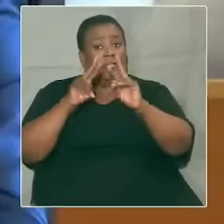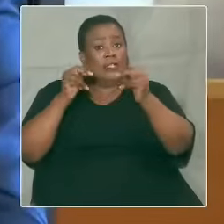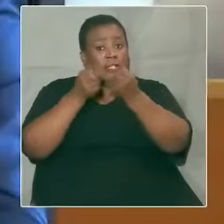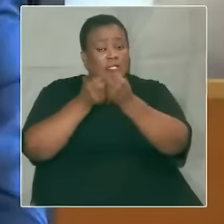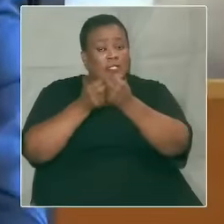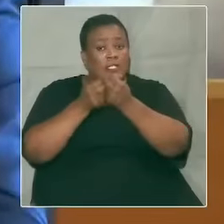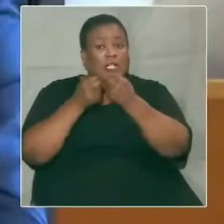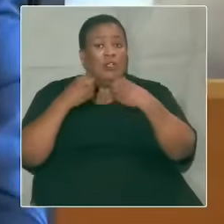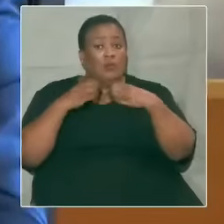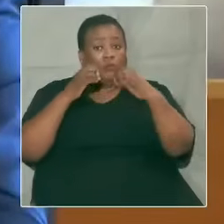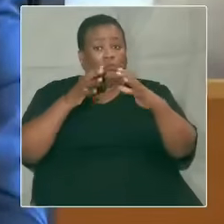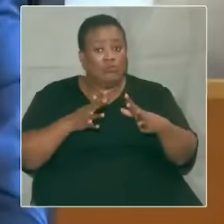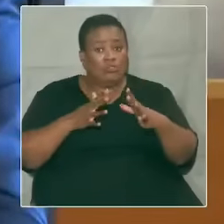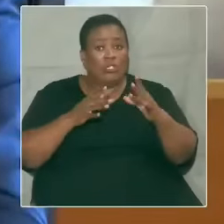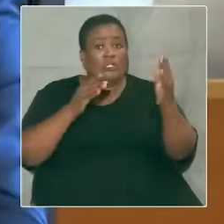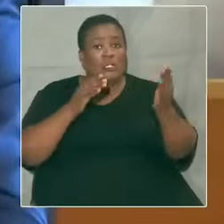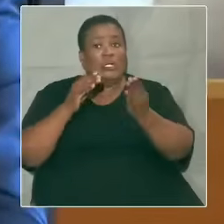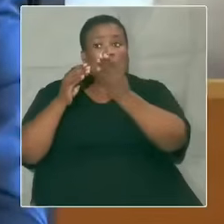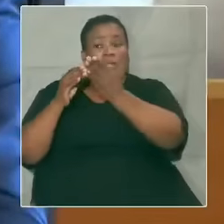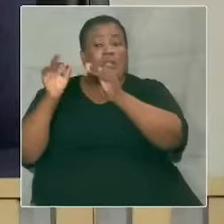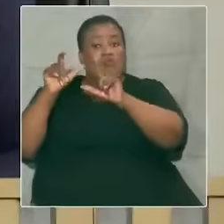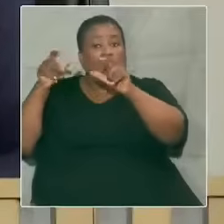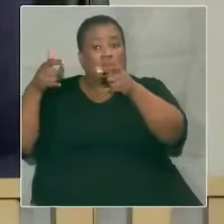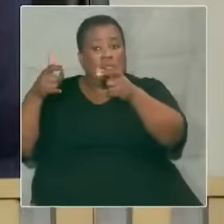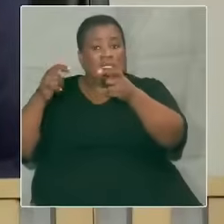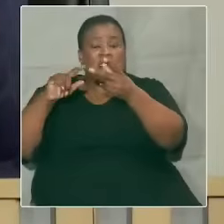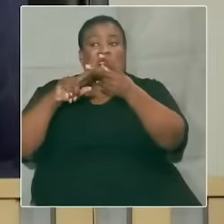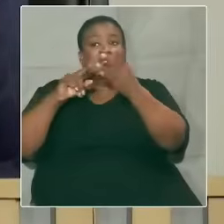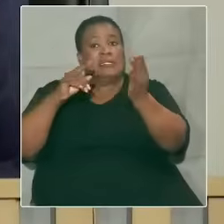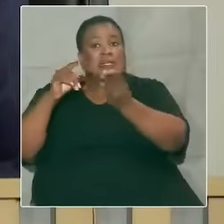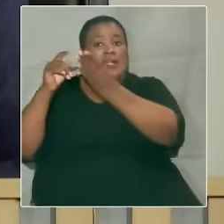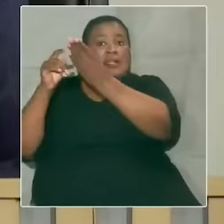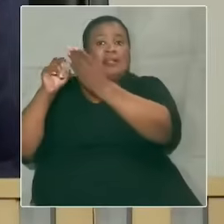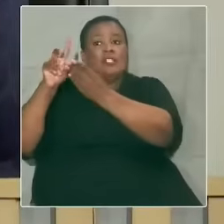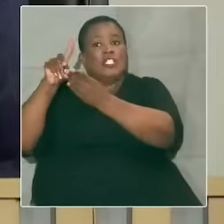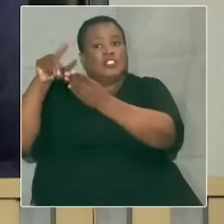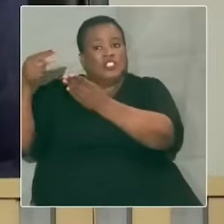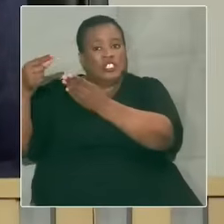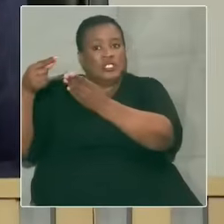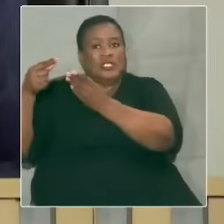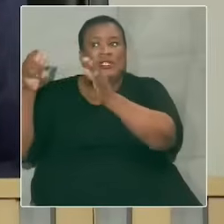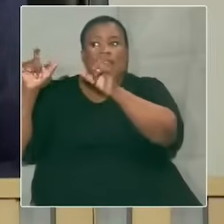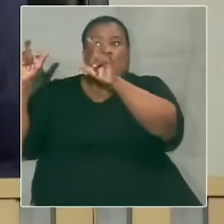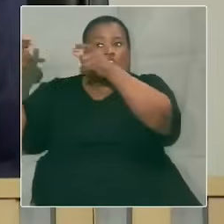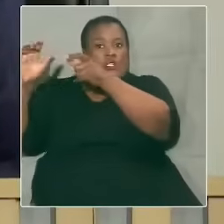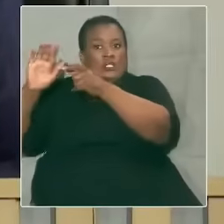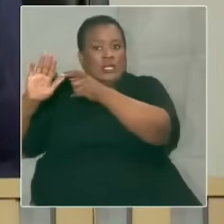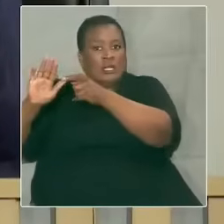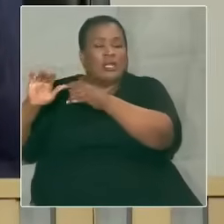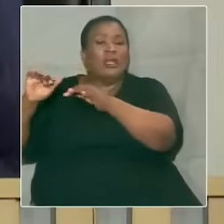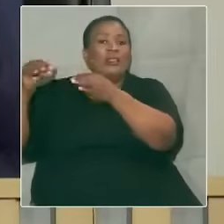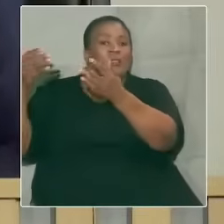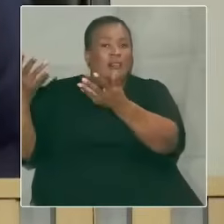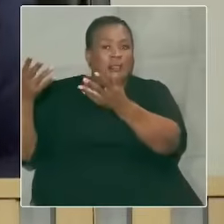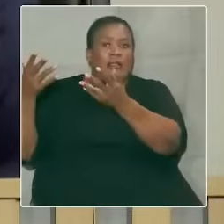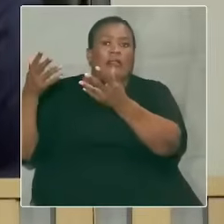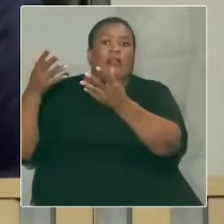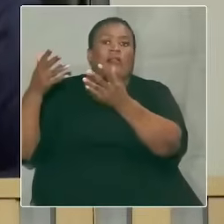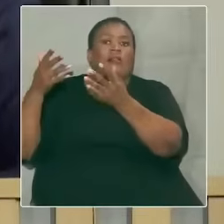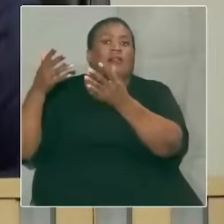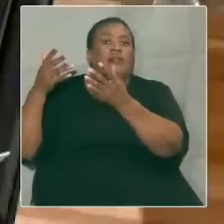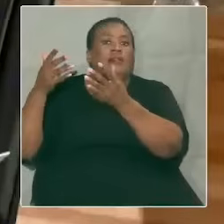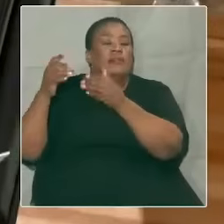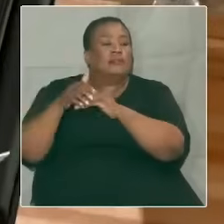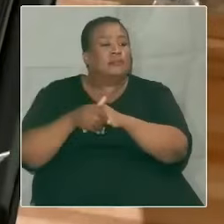to the DG's cluster, and then, only then to the Interministerial Committee. Okay.